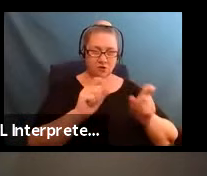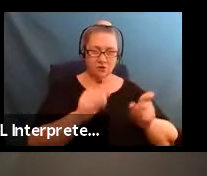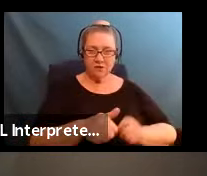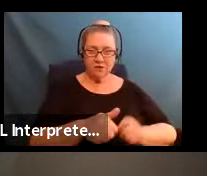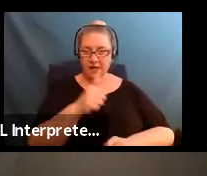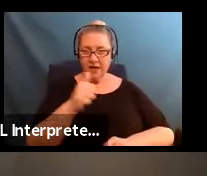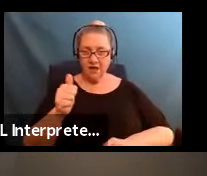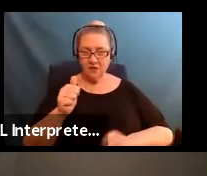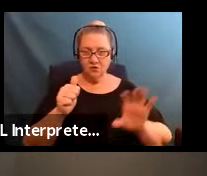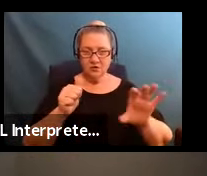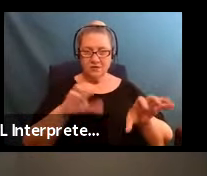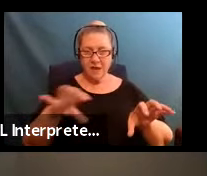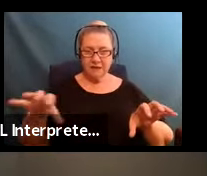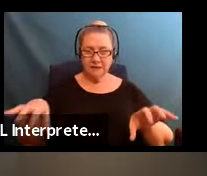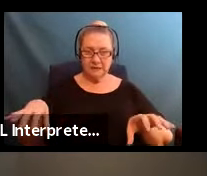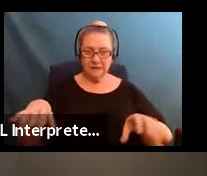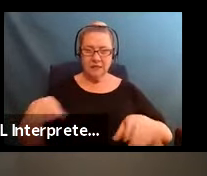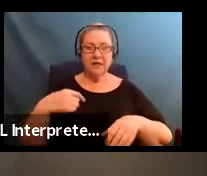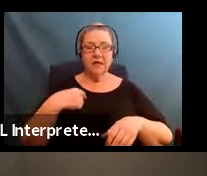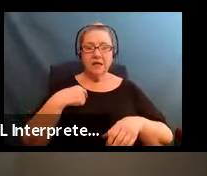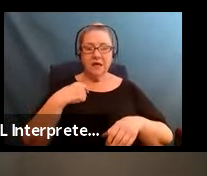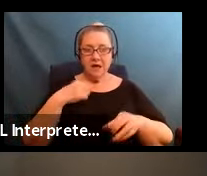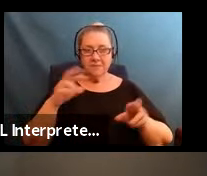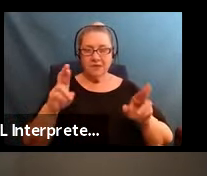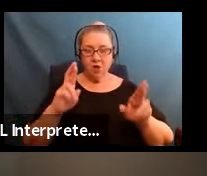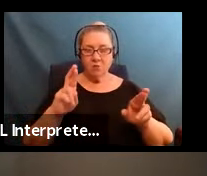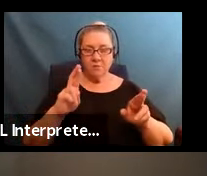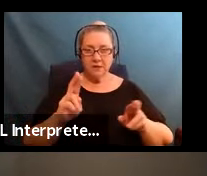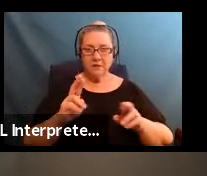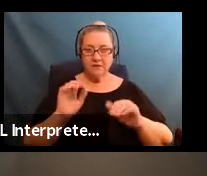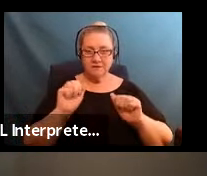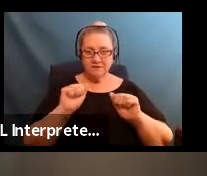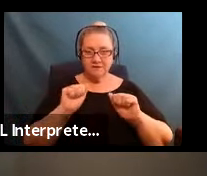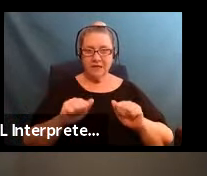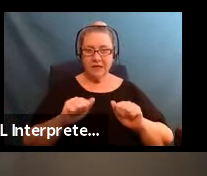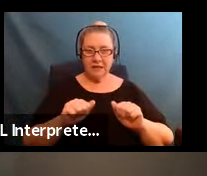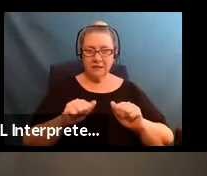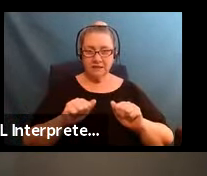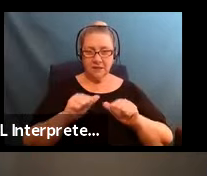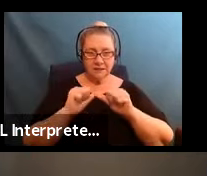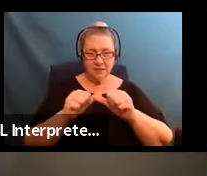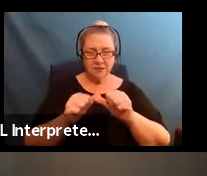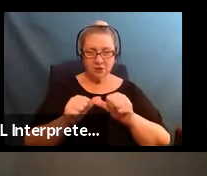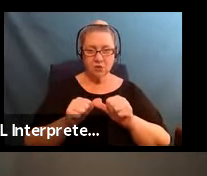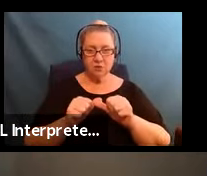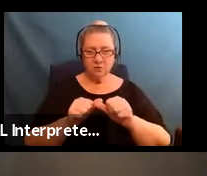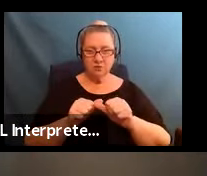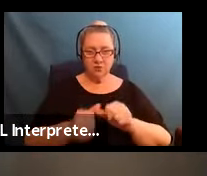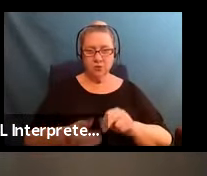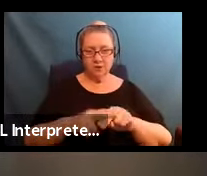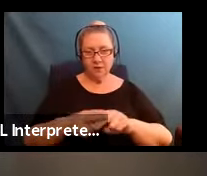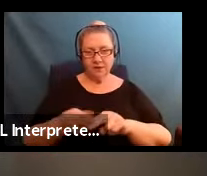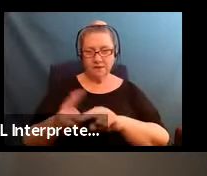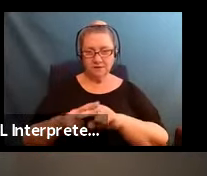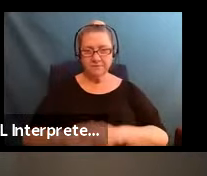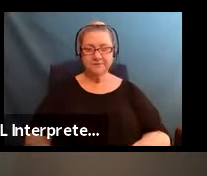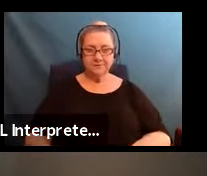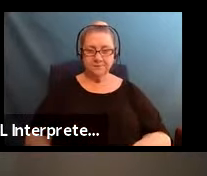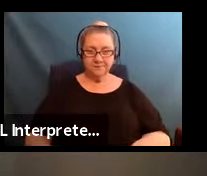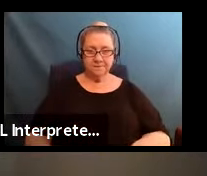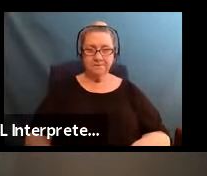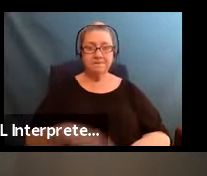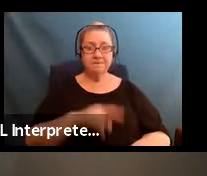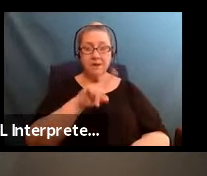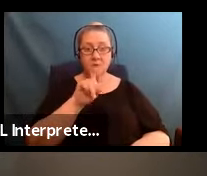been talking about in terms of operationalizing equity. So really want to complement that and hope it can continue to be scaled up. And then my question